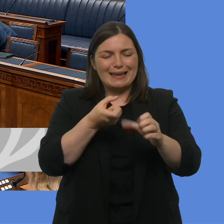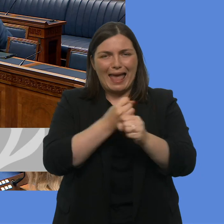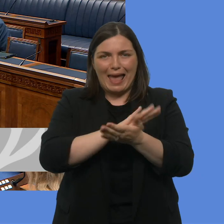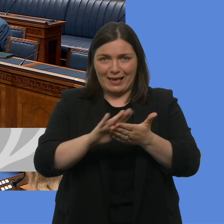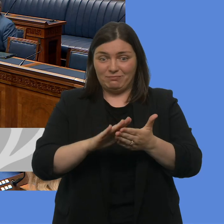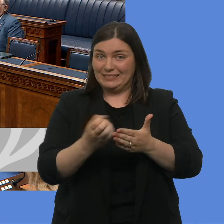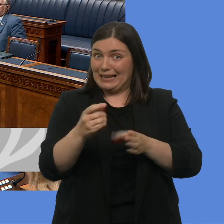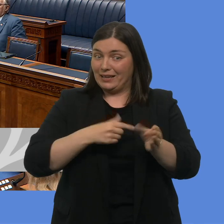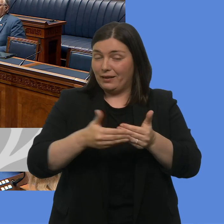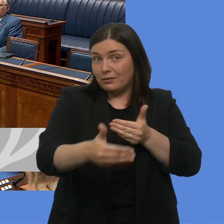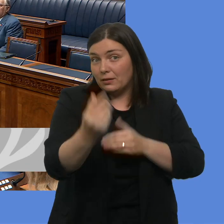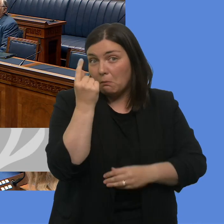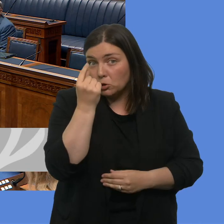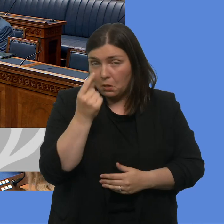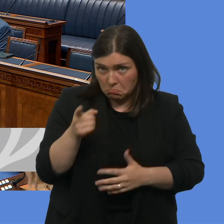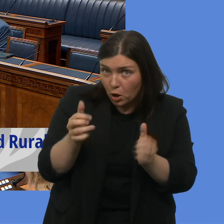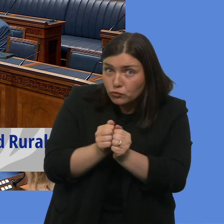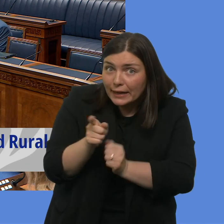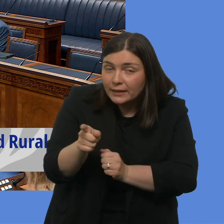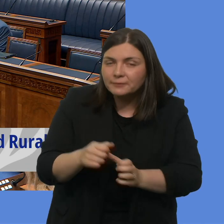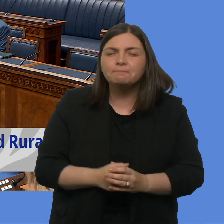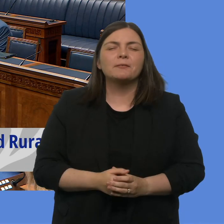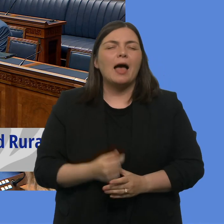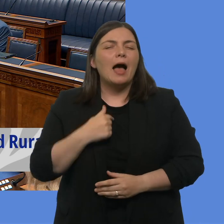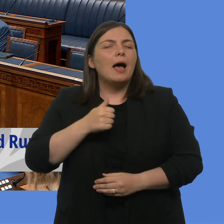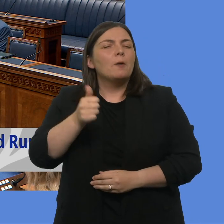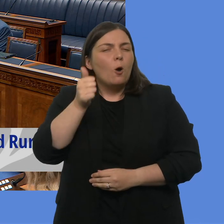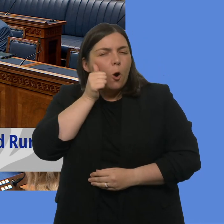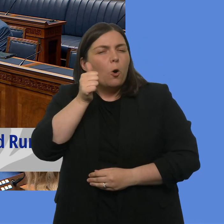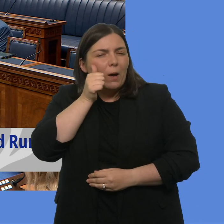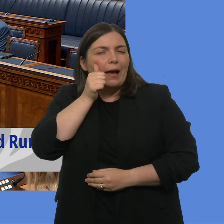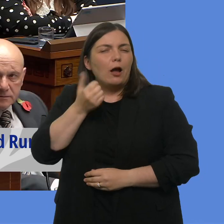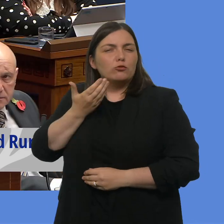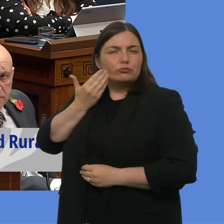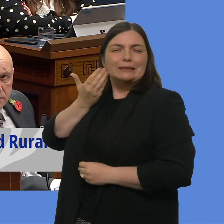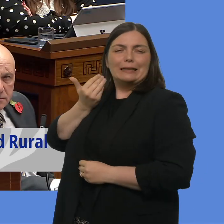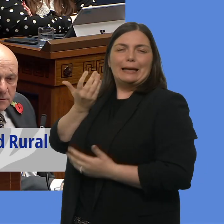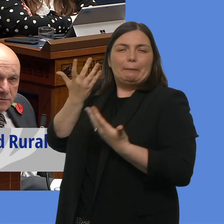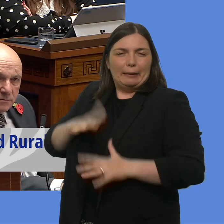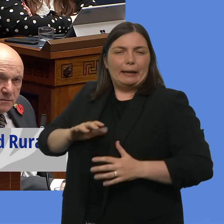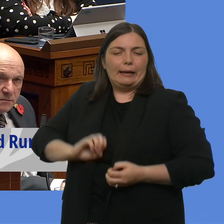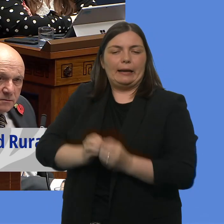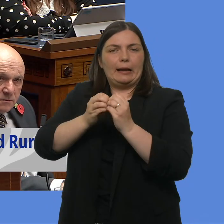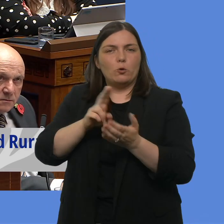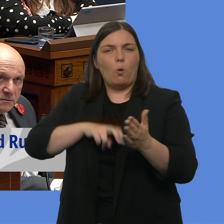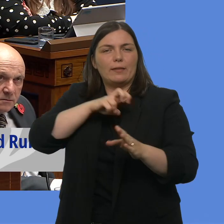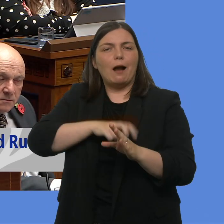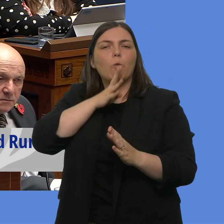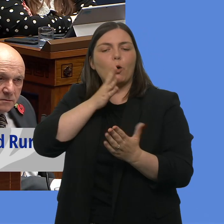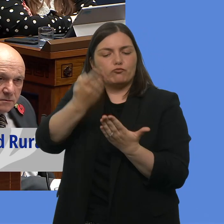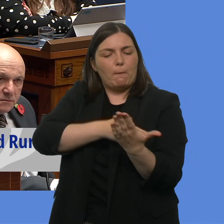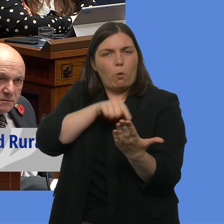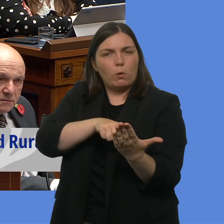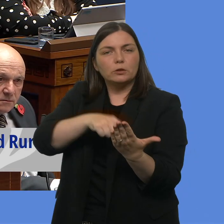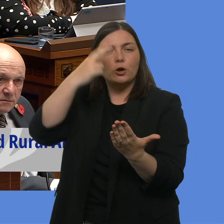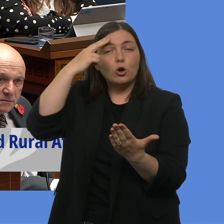Minister. I'm very aware of the recent Northern Ireland Water Report, which is entitled The Story of Belfast Lough, and it paints a